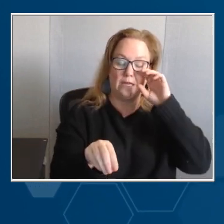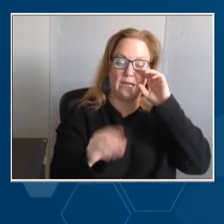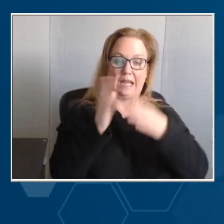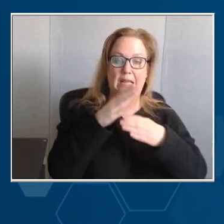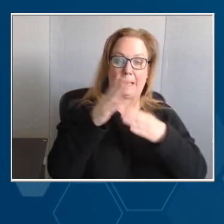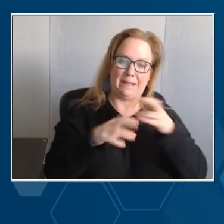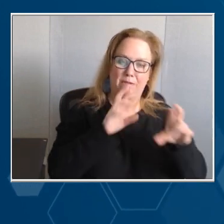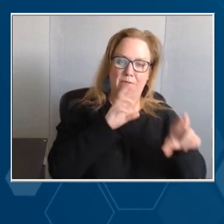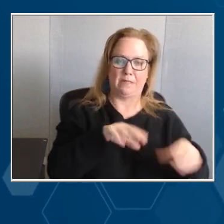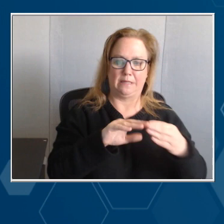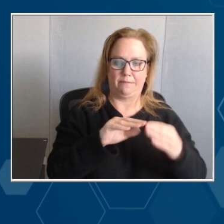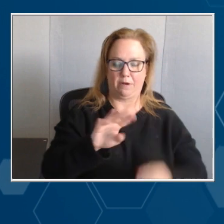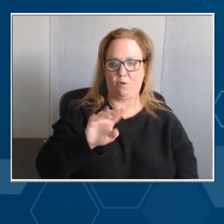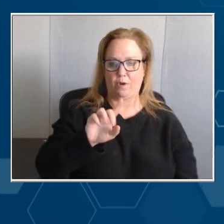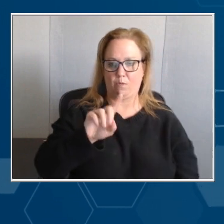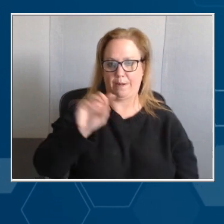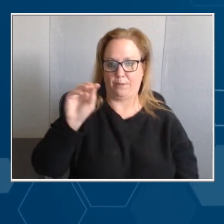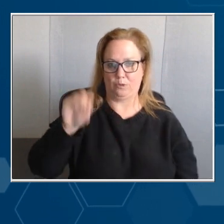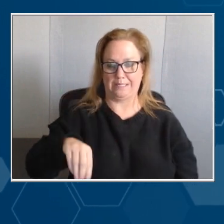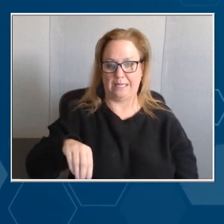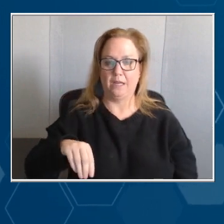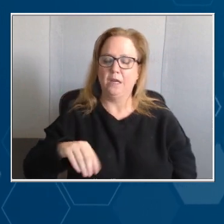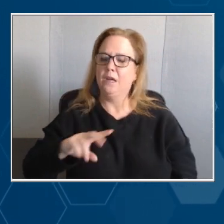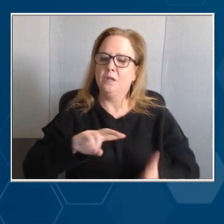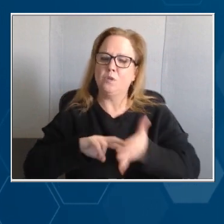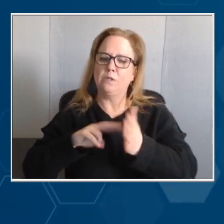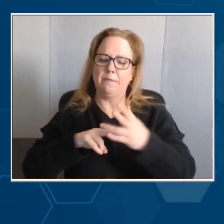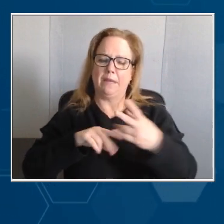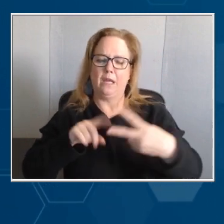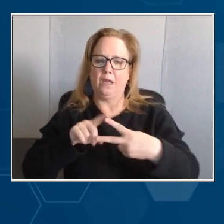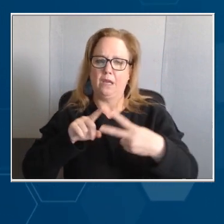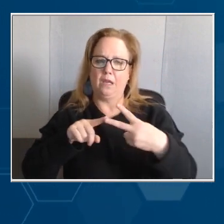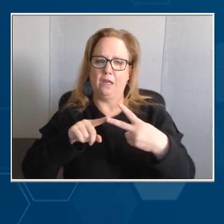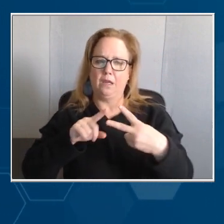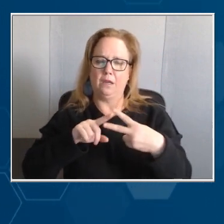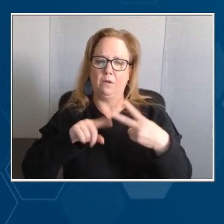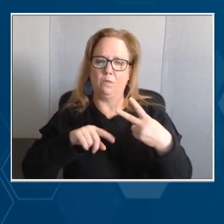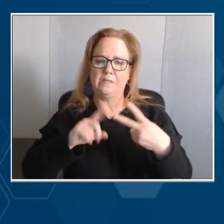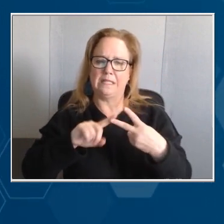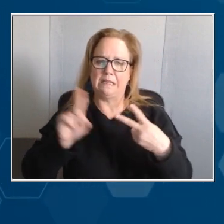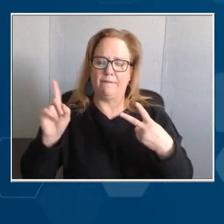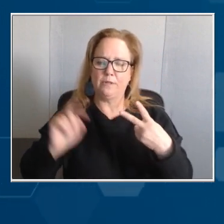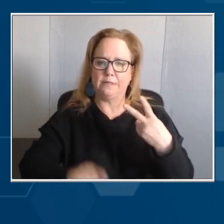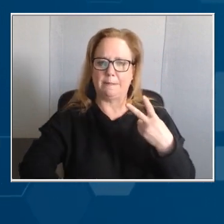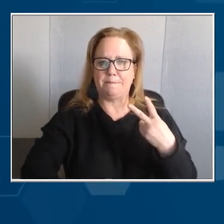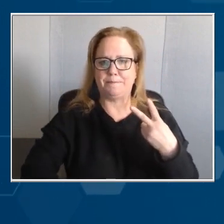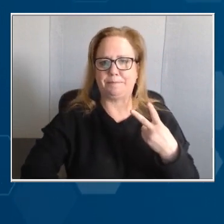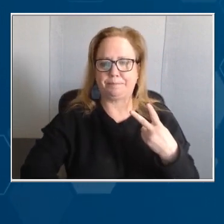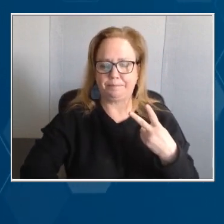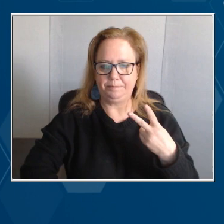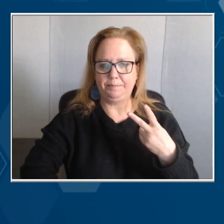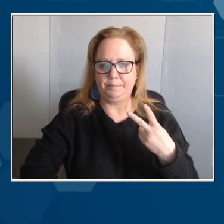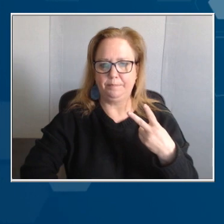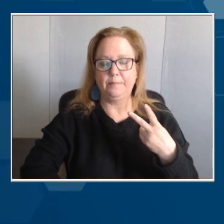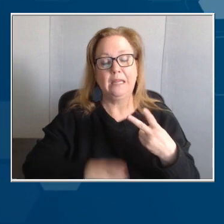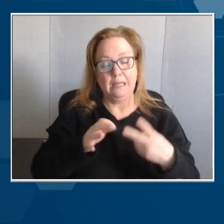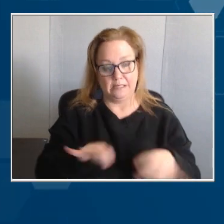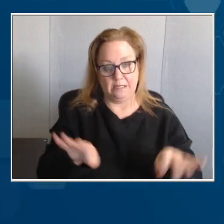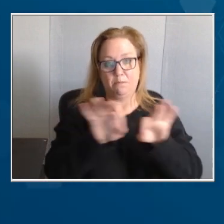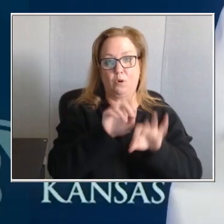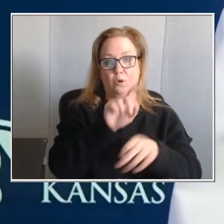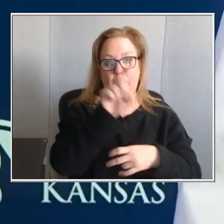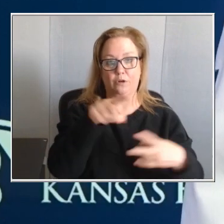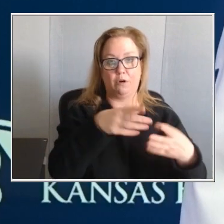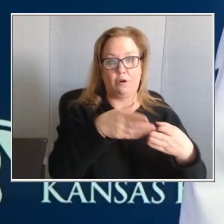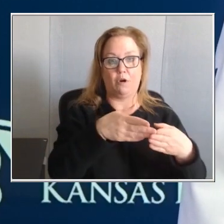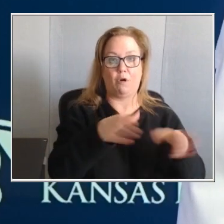response rate of 41%. So what do we mean? What's the difference between overall response and complete response? Absolutely. That's a very important question. Overall response means